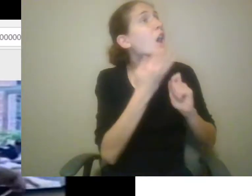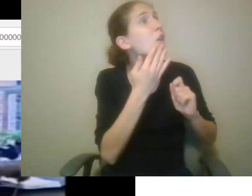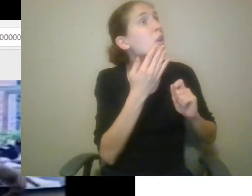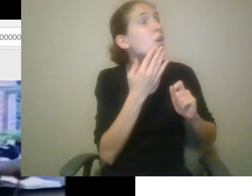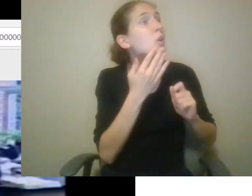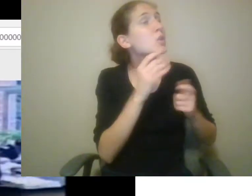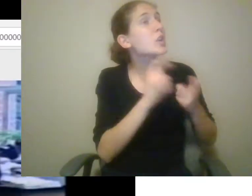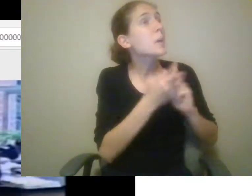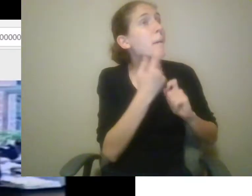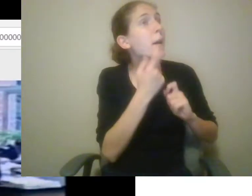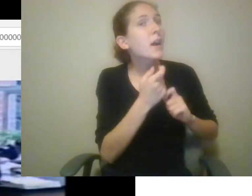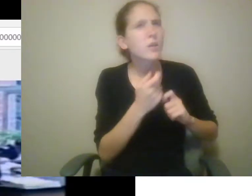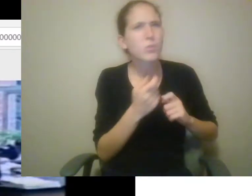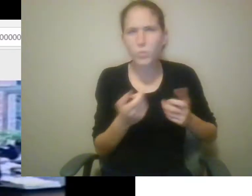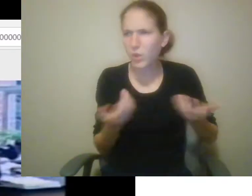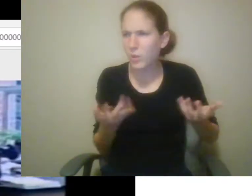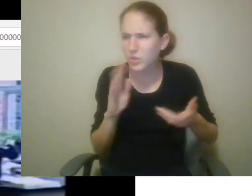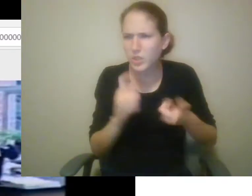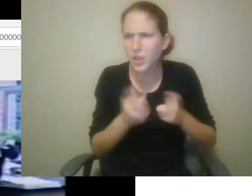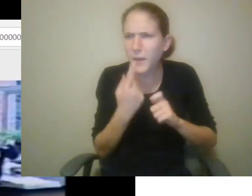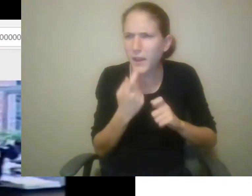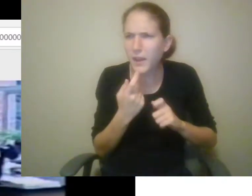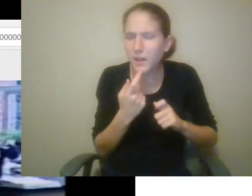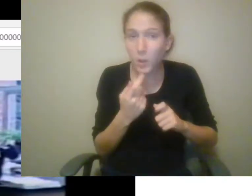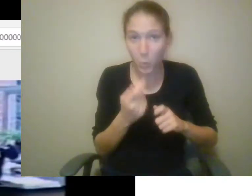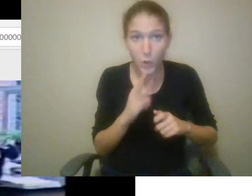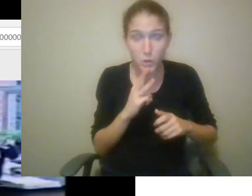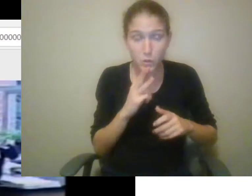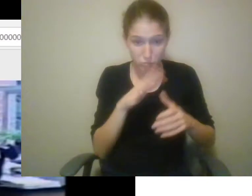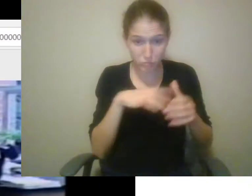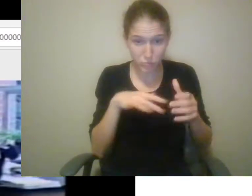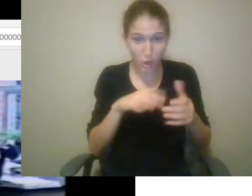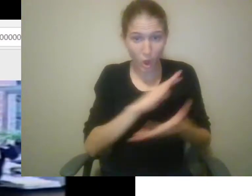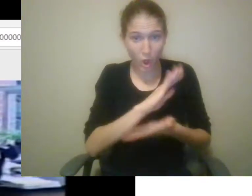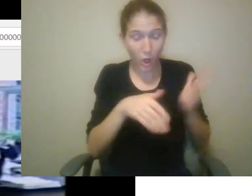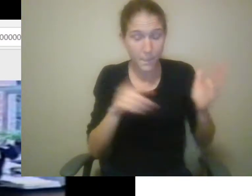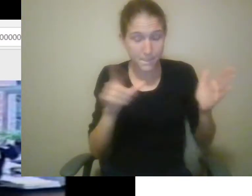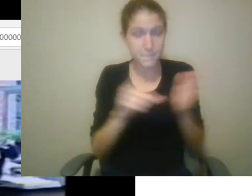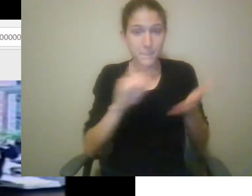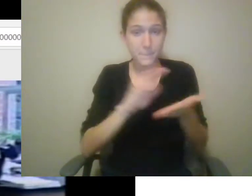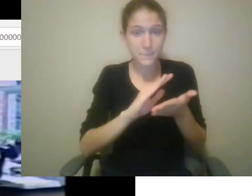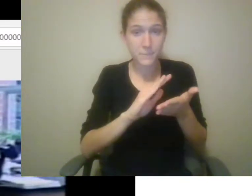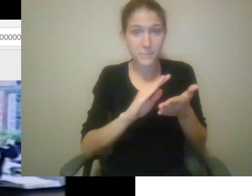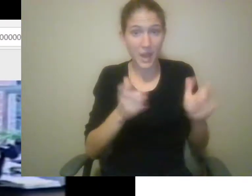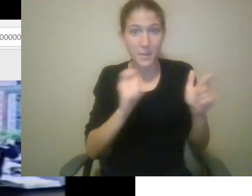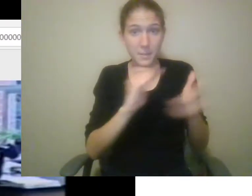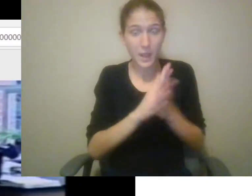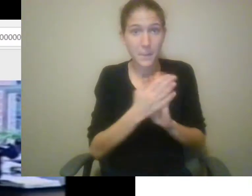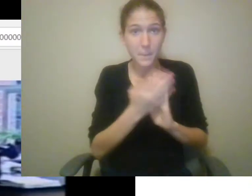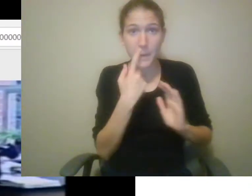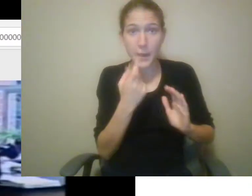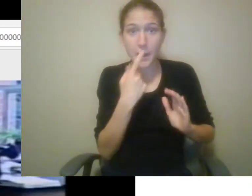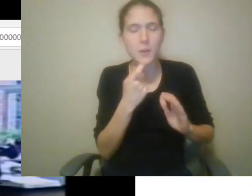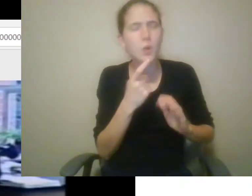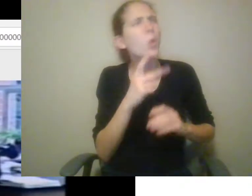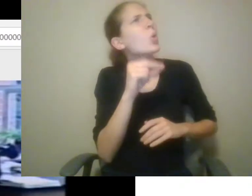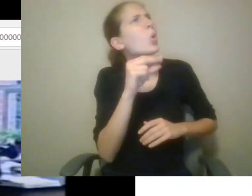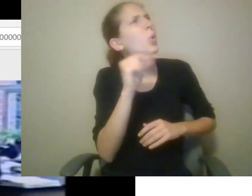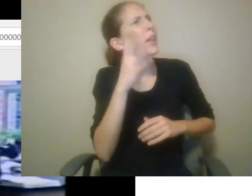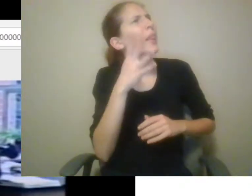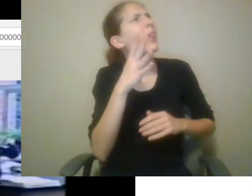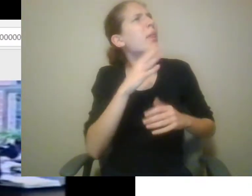turn? What do you mean? As soon as I drop this in there, poof, it's all going to be ready? No, it's just, it'll mix